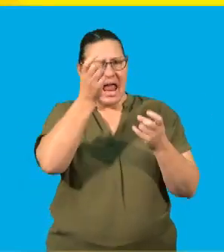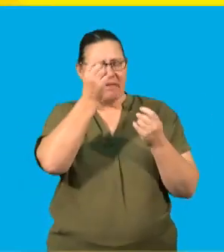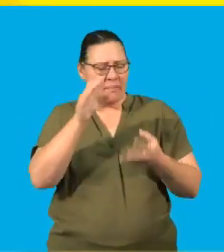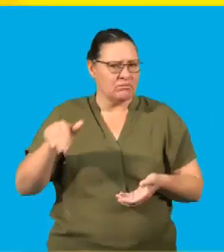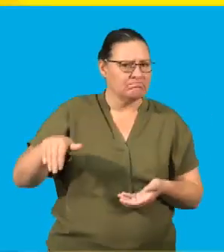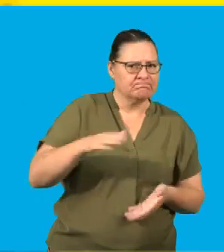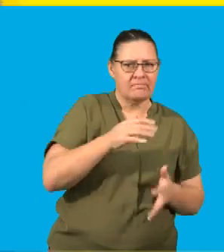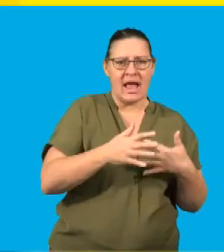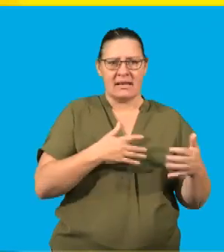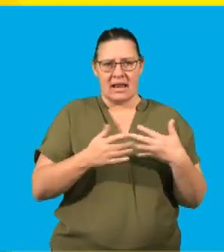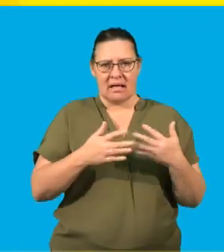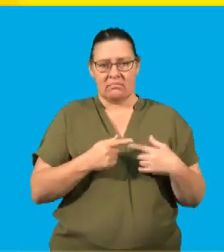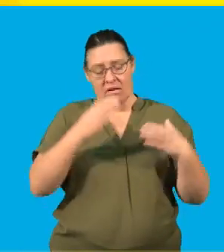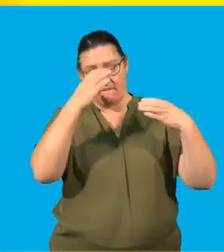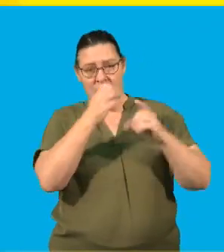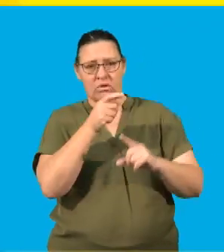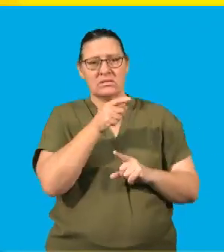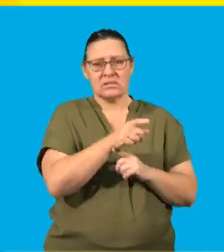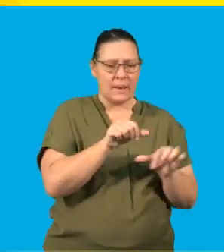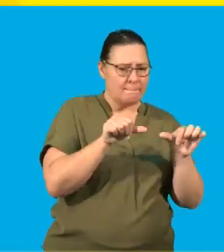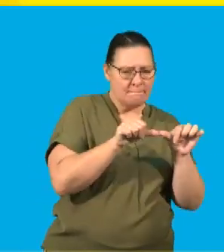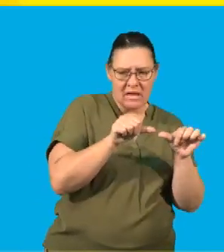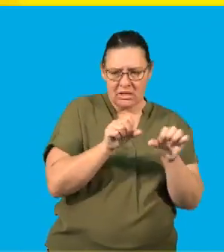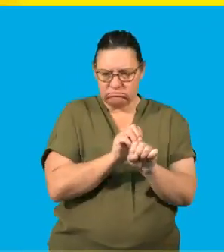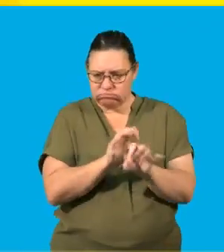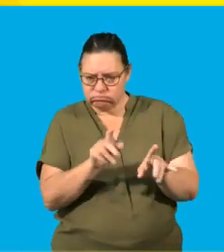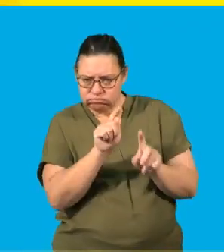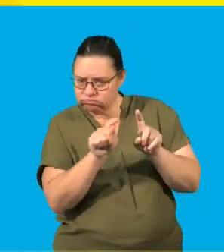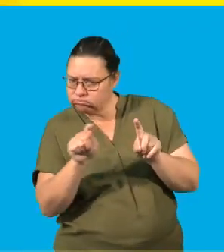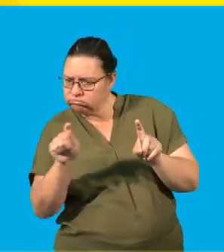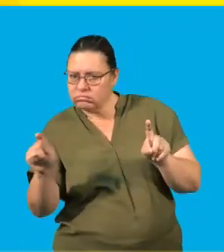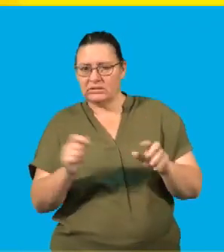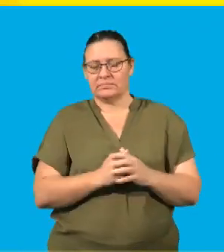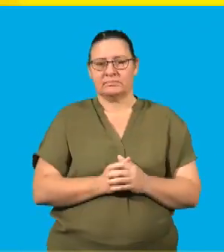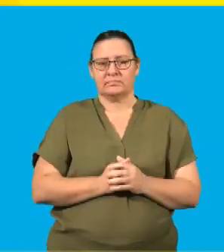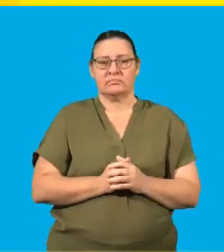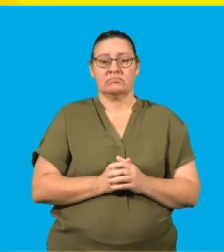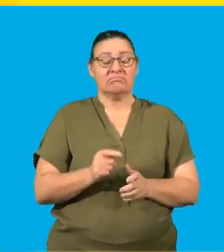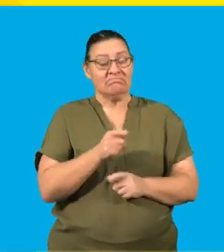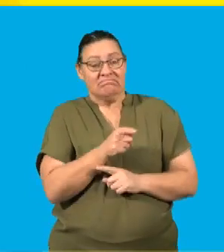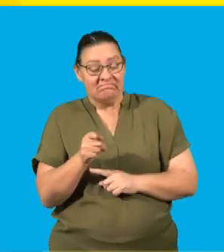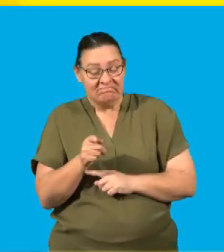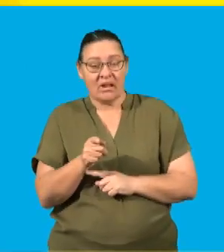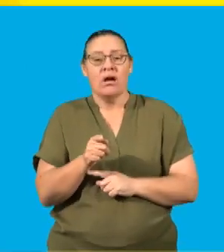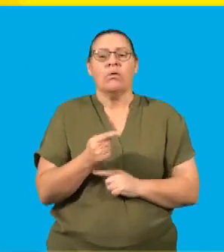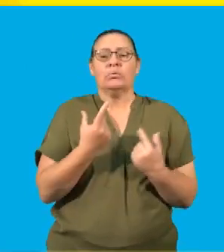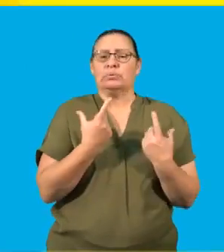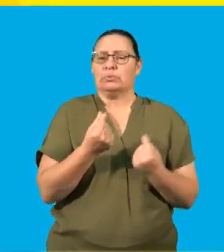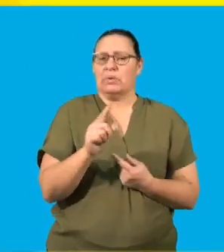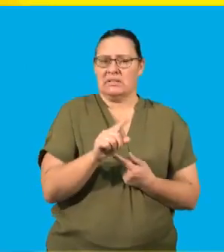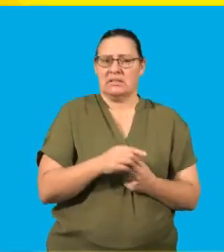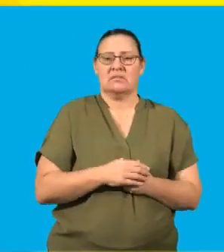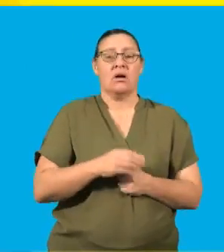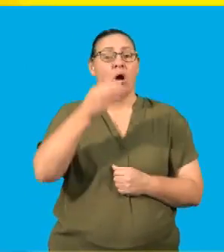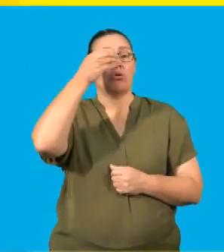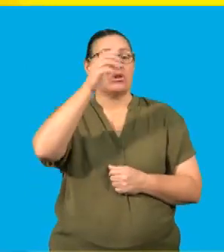handling with a specific focus on the measures of spread. Now, under measures of spread, we are going to be looking